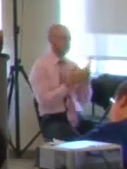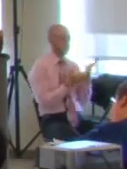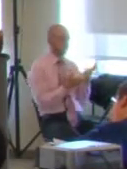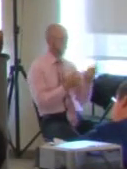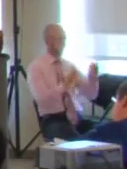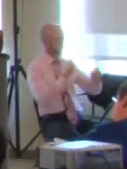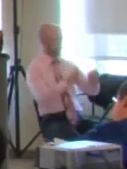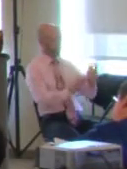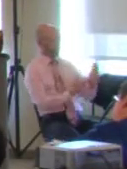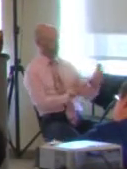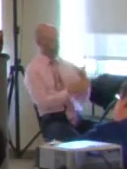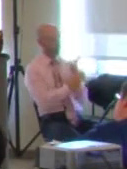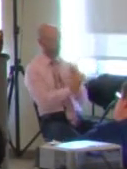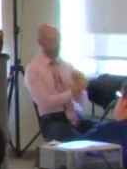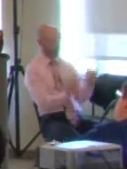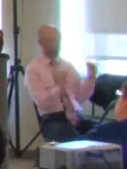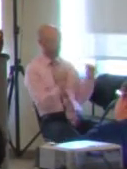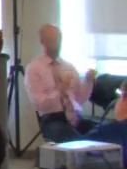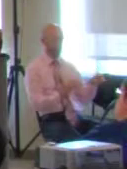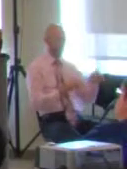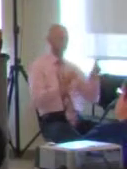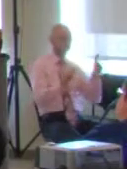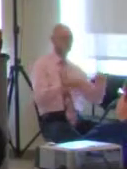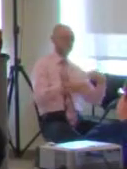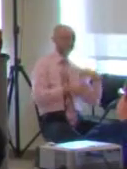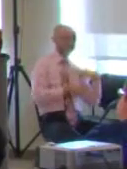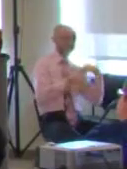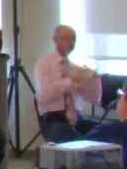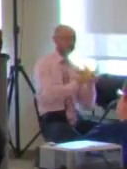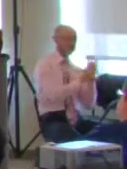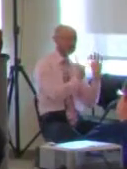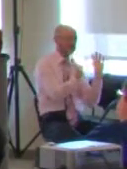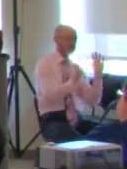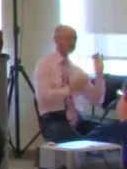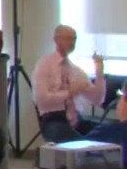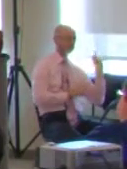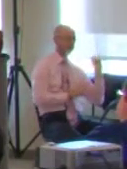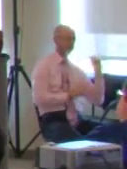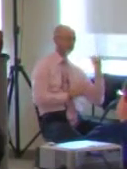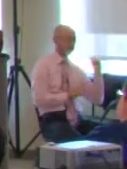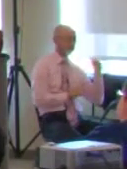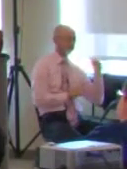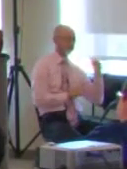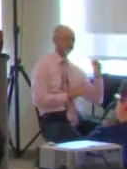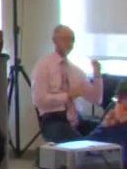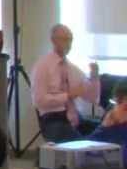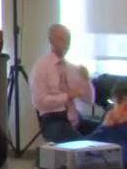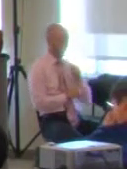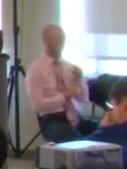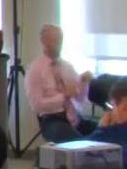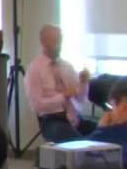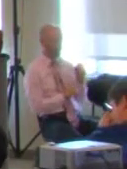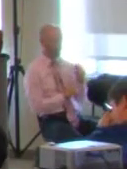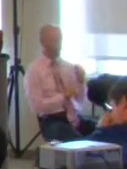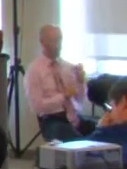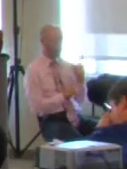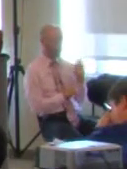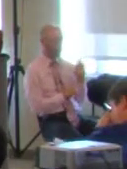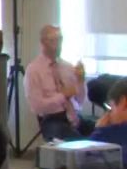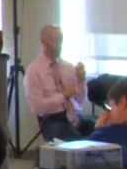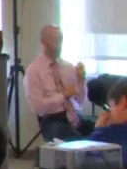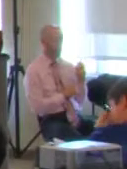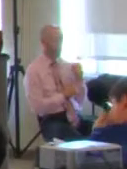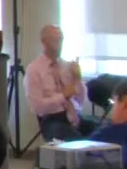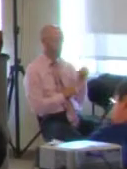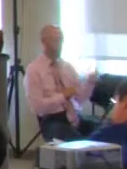When somebody's having a crisis, that's the first thing that's my response. What's their safety? Are they at risk of